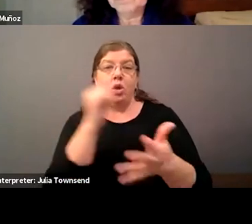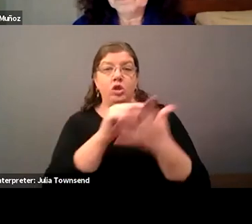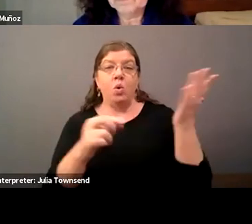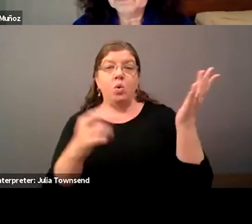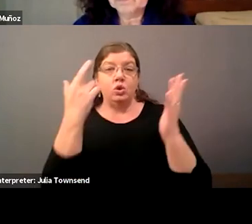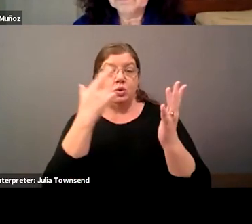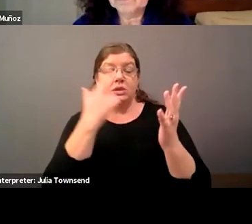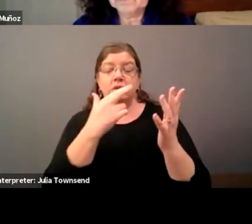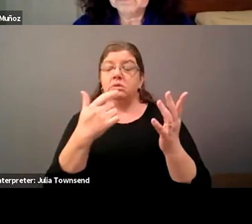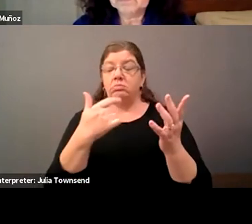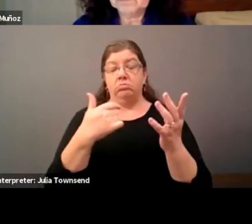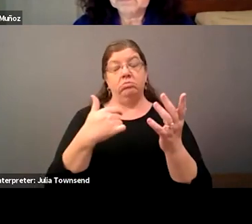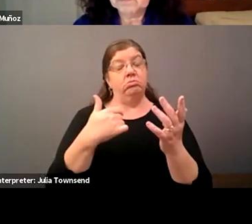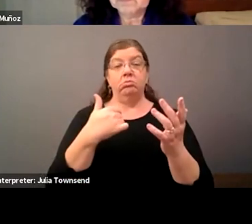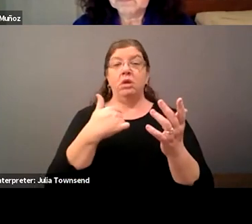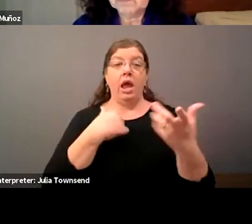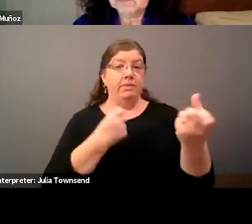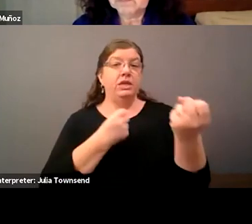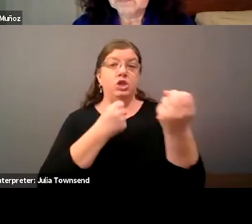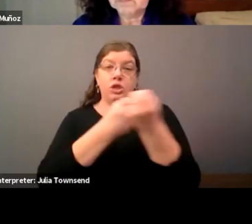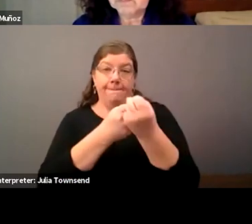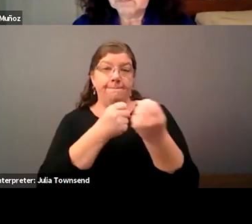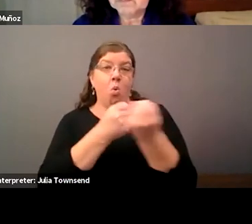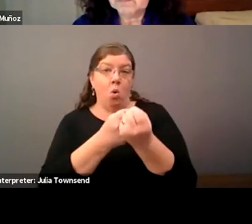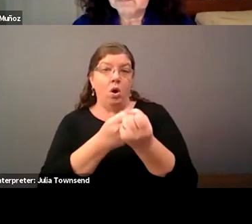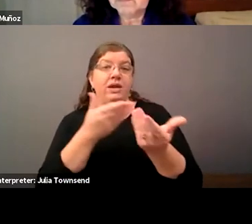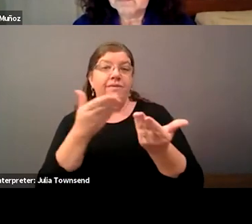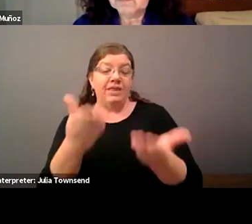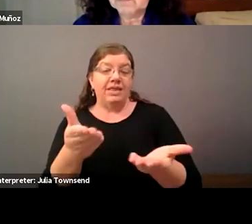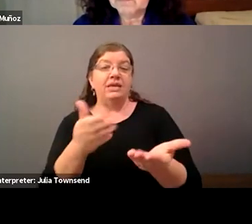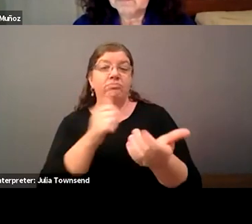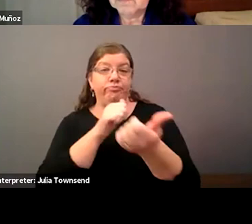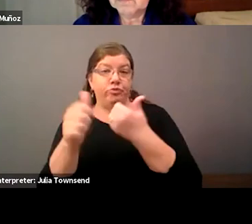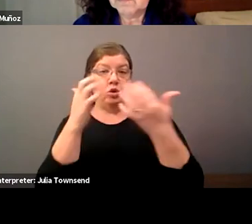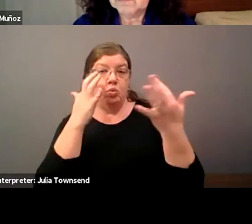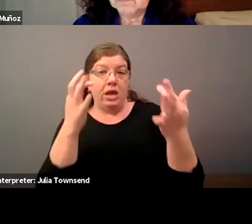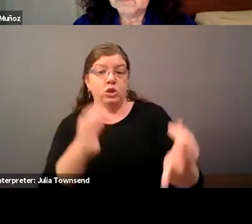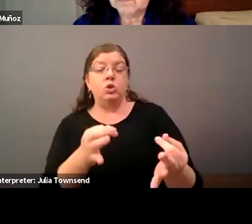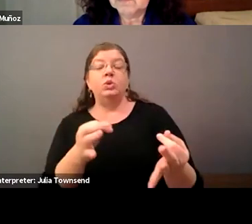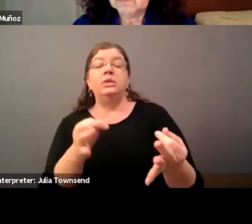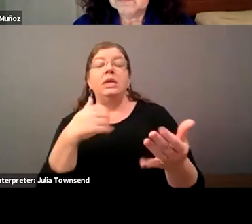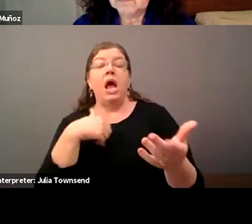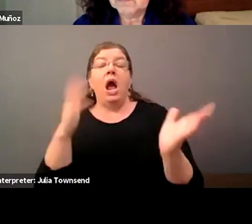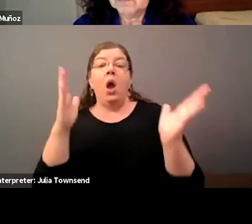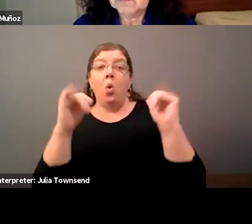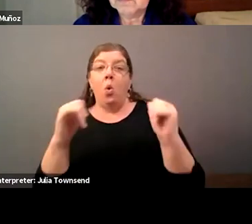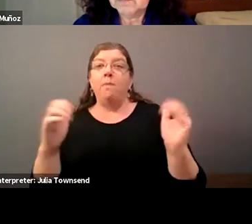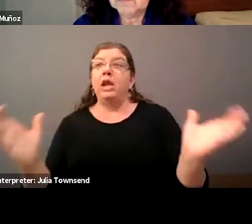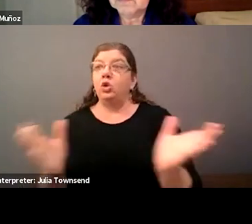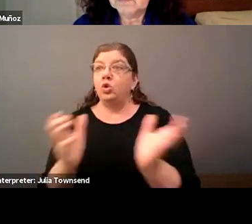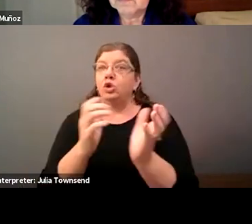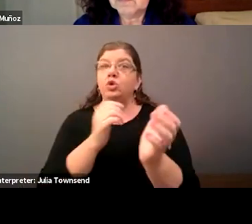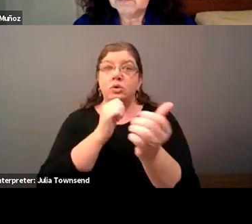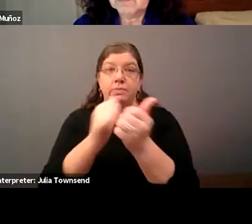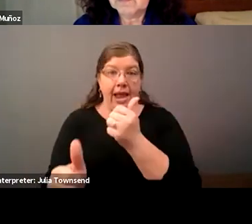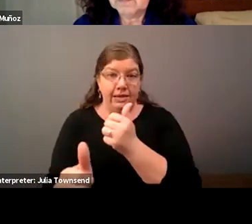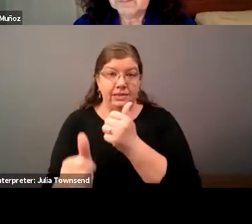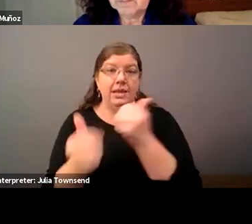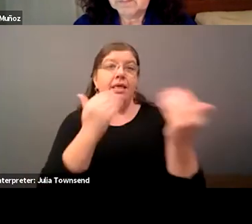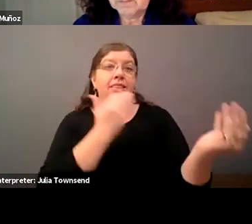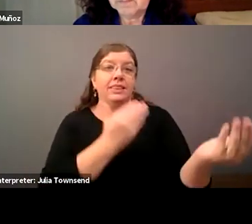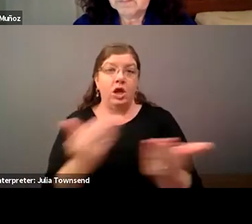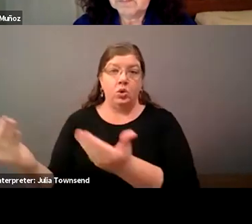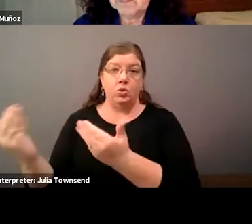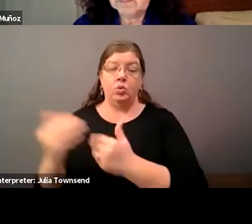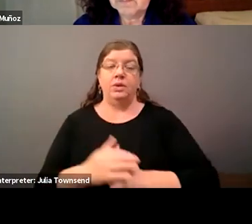i i'm in support of this and i really hope and encourage that you pass us thank you